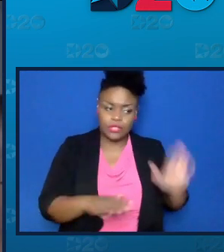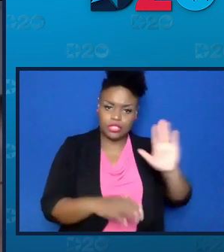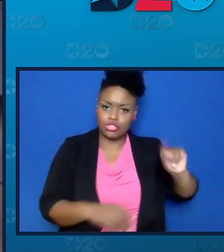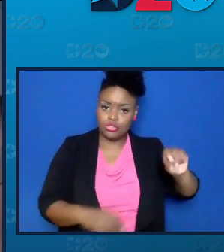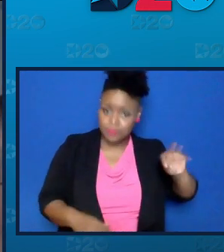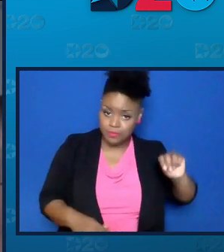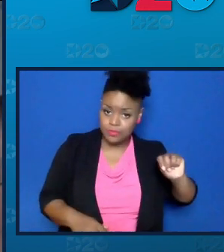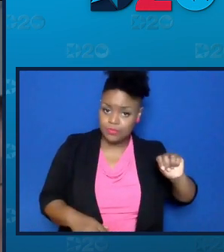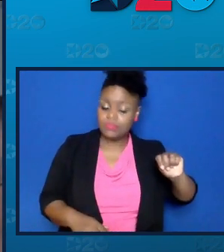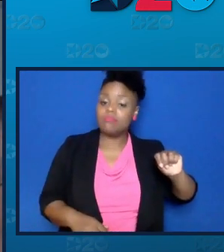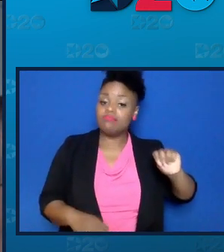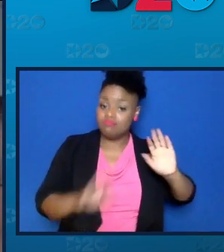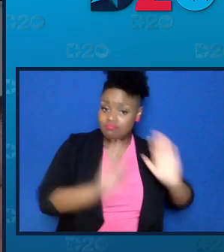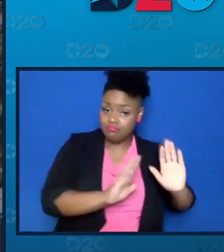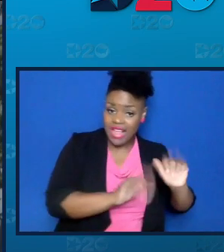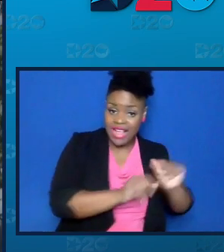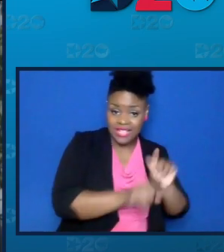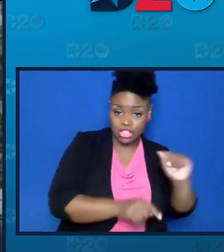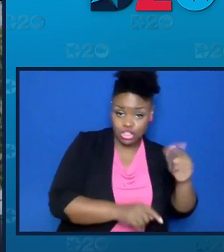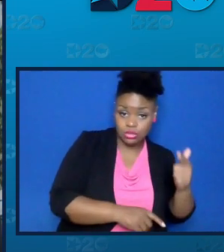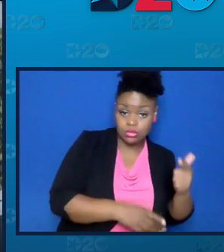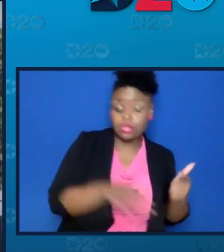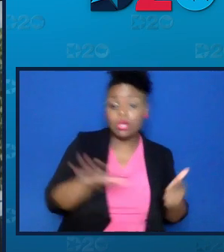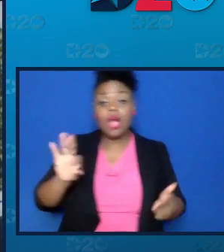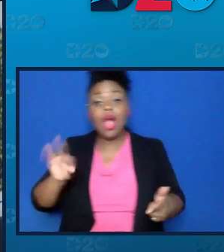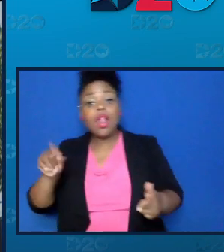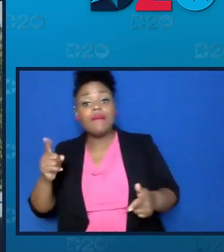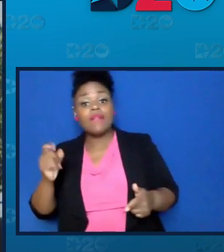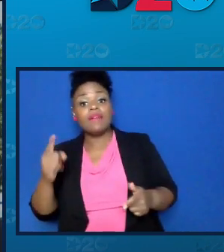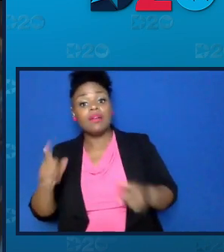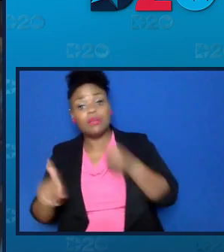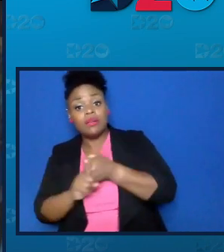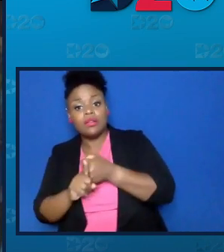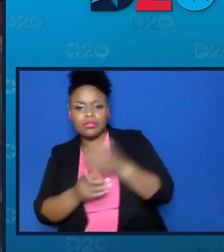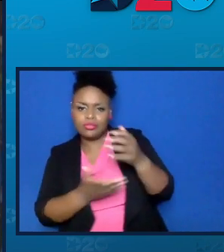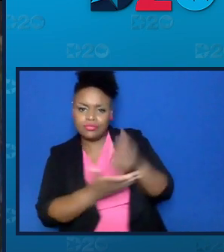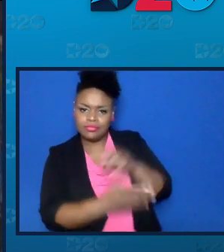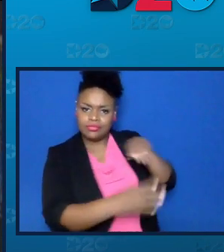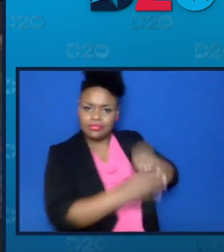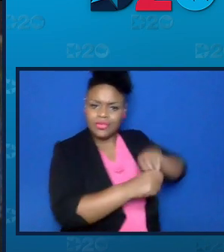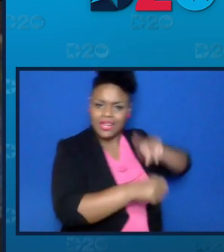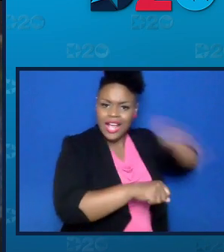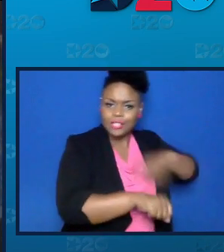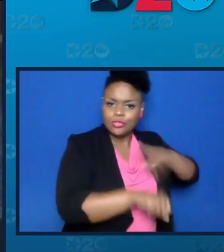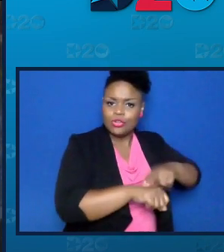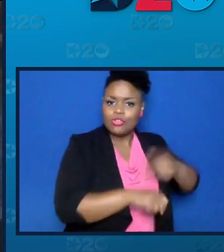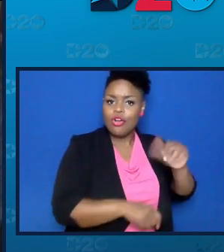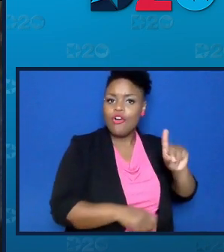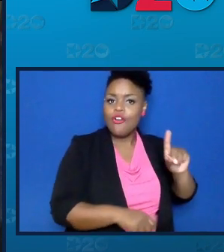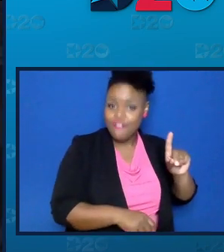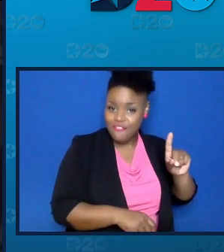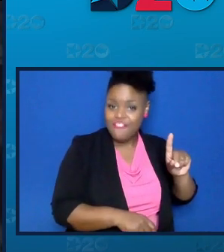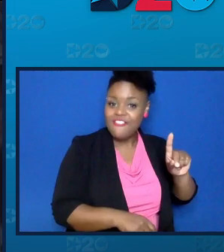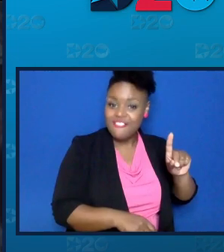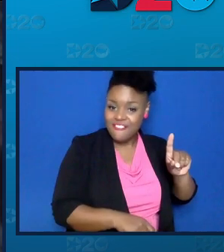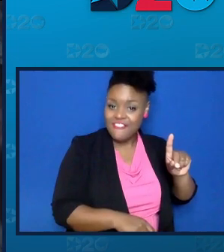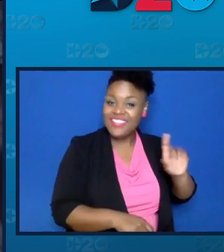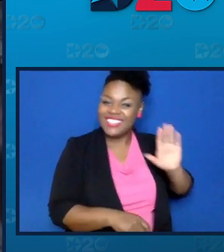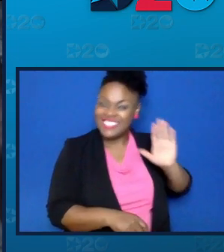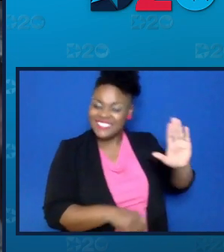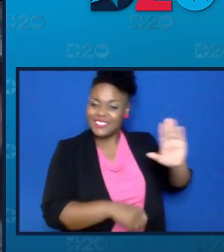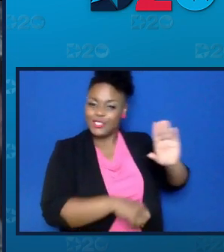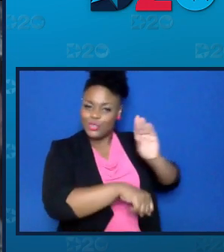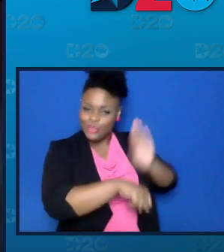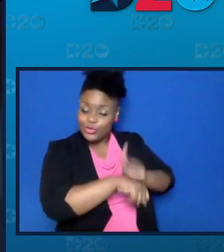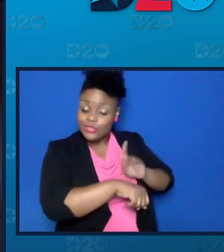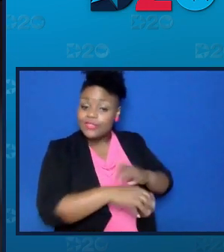joined the National Guard. He felt it was his obligation. He did his duty to his country and deployed to Iraq. Beau